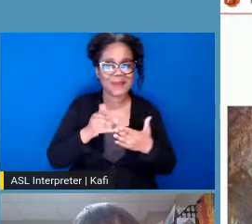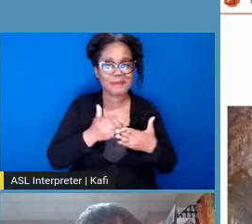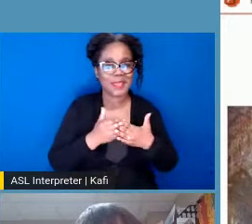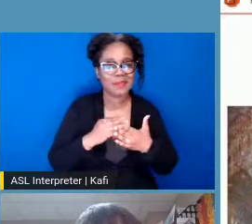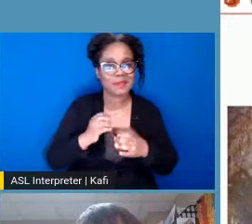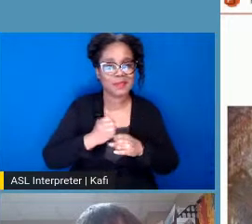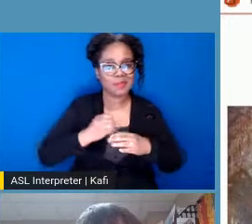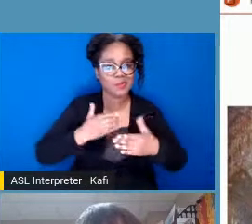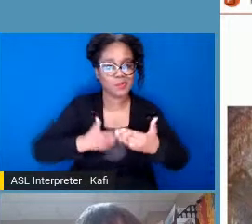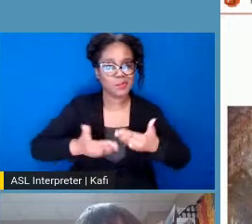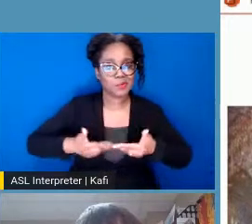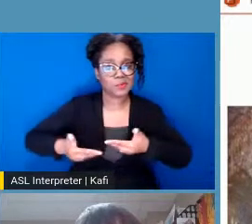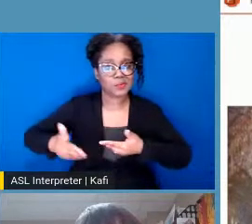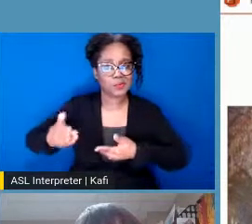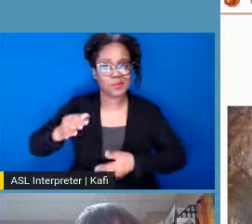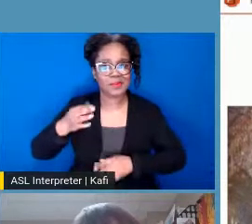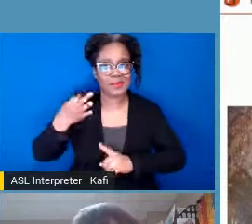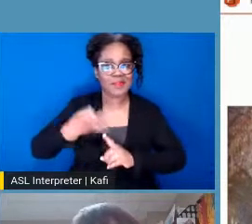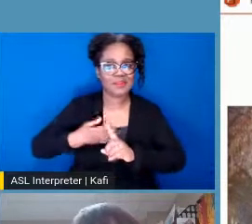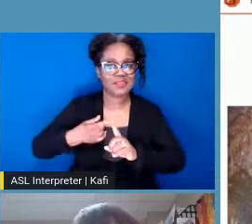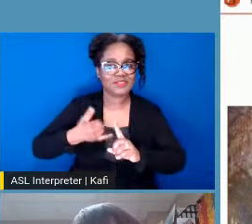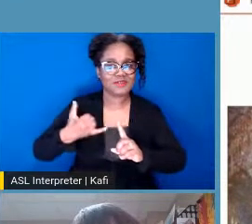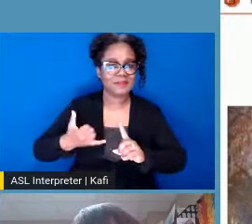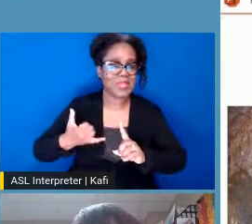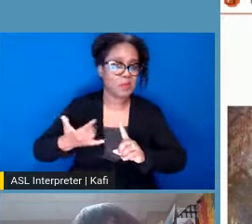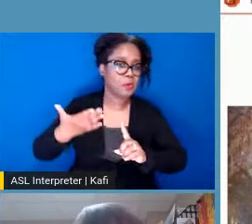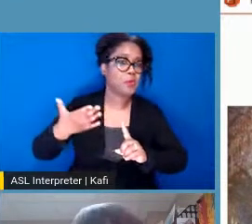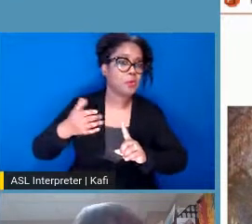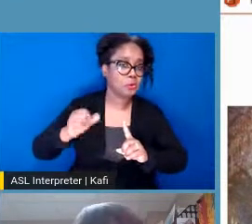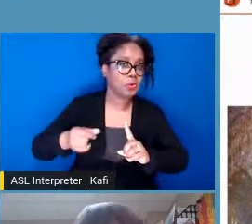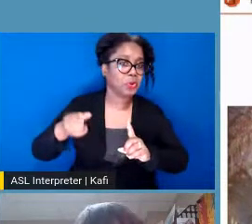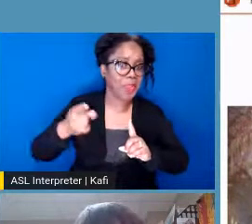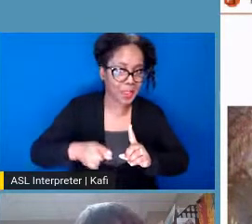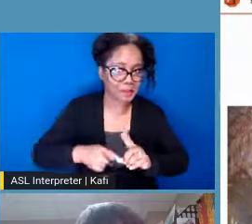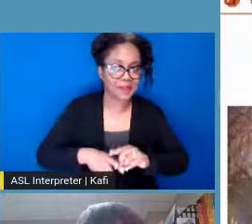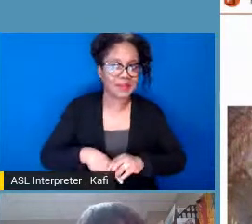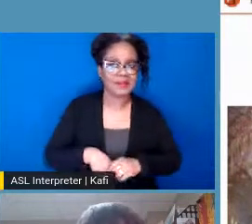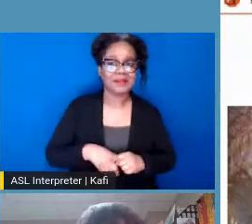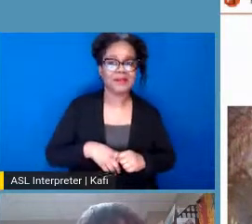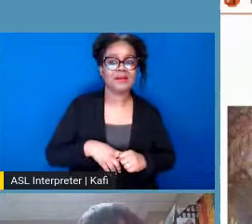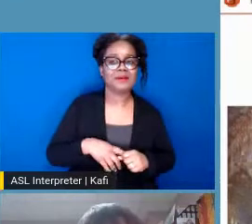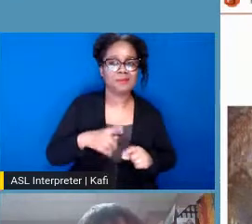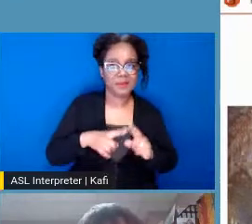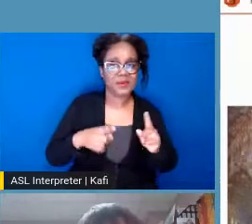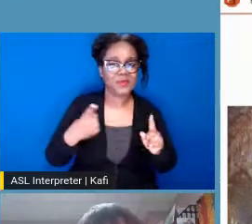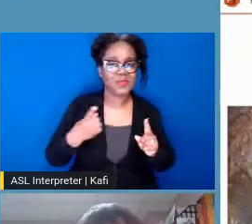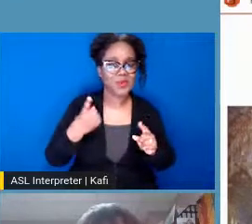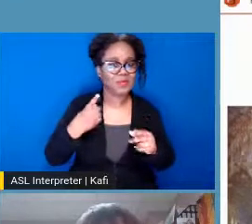uptick this summer and spring, or summer and fall.